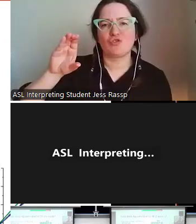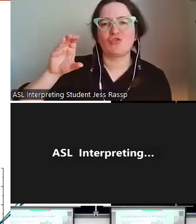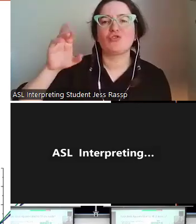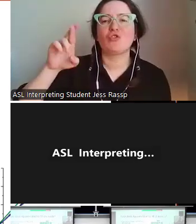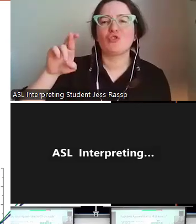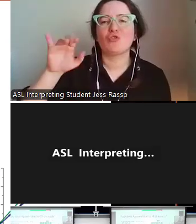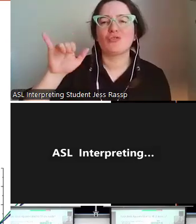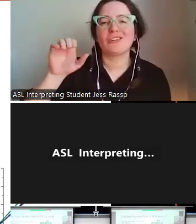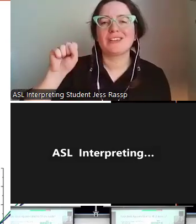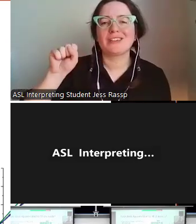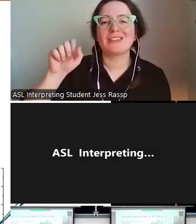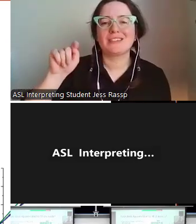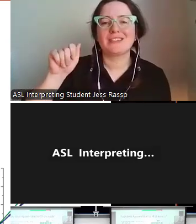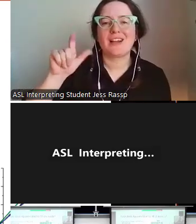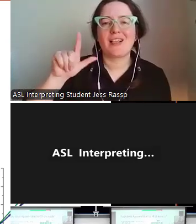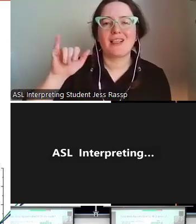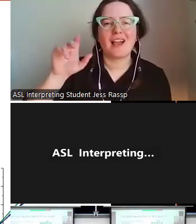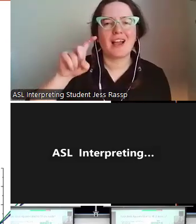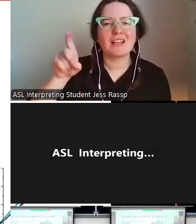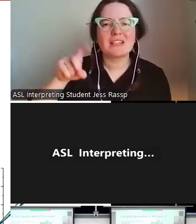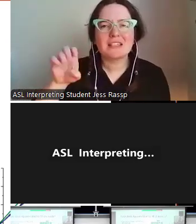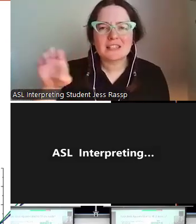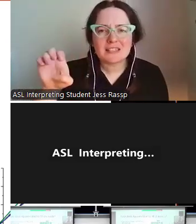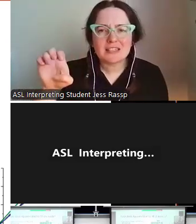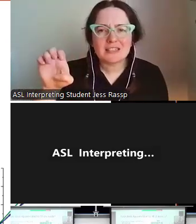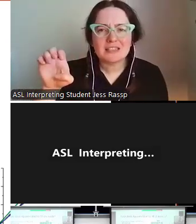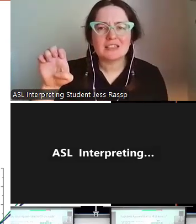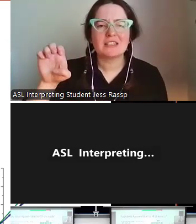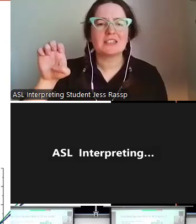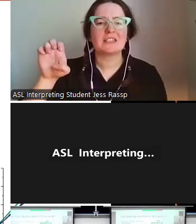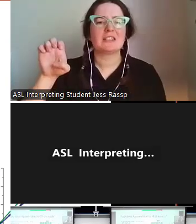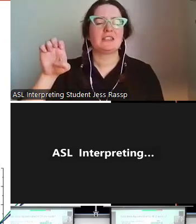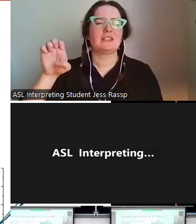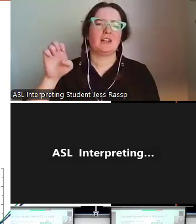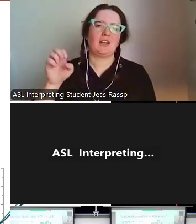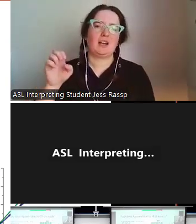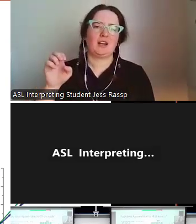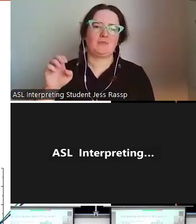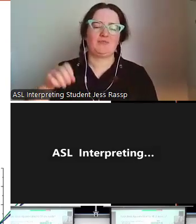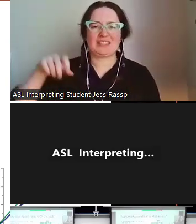an X-ray crystallography type of thing to it, right? You got to be able to see the